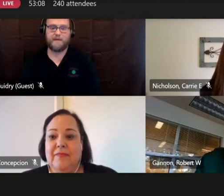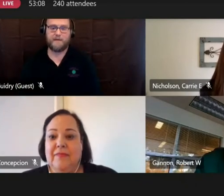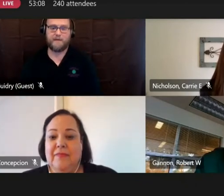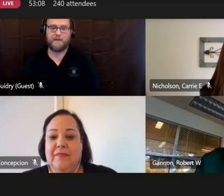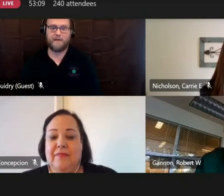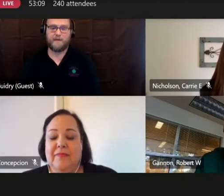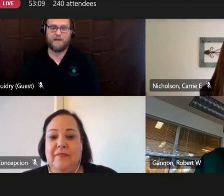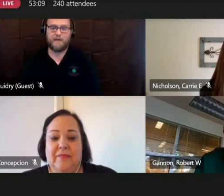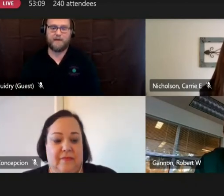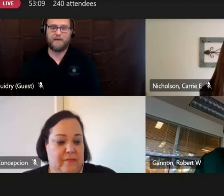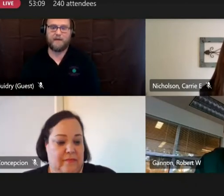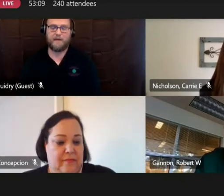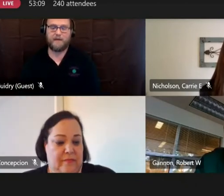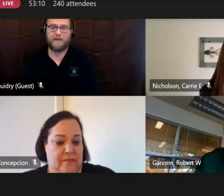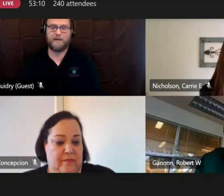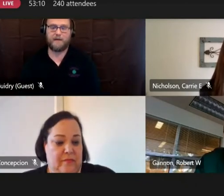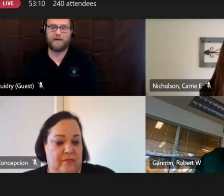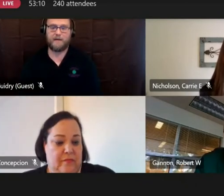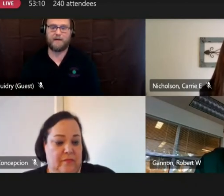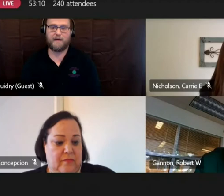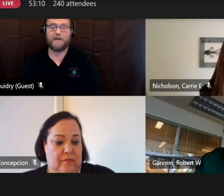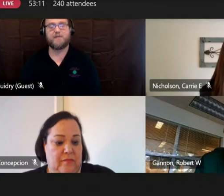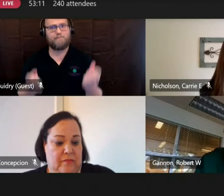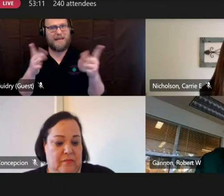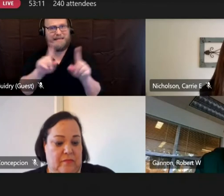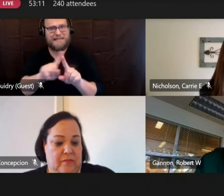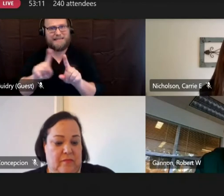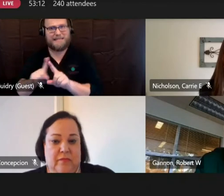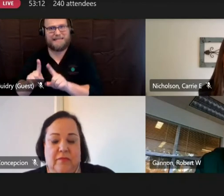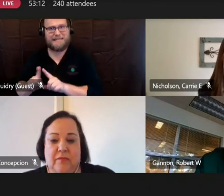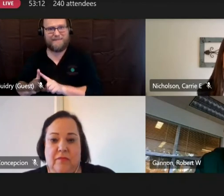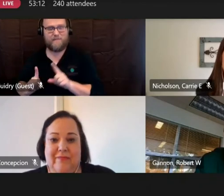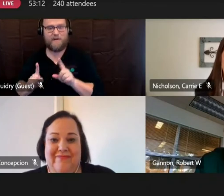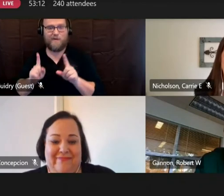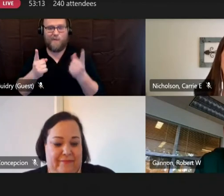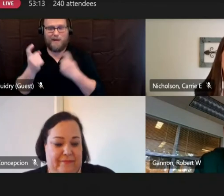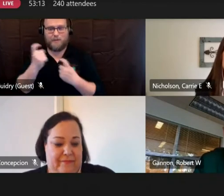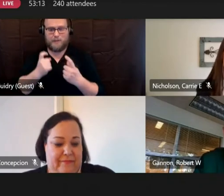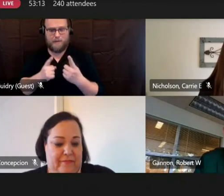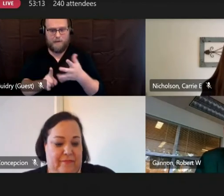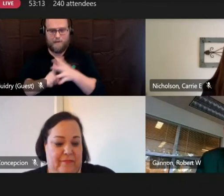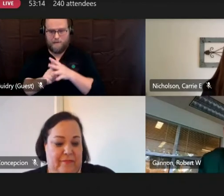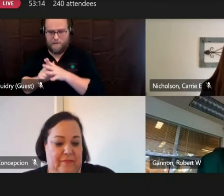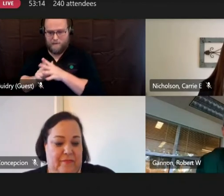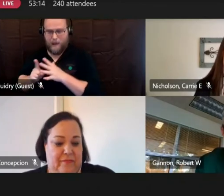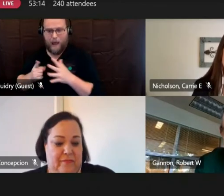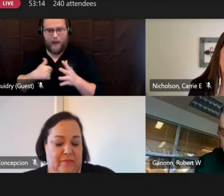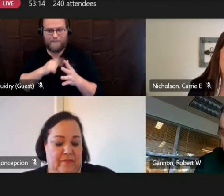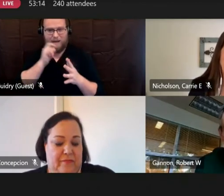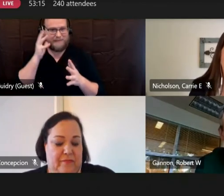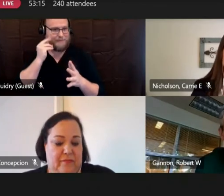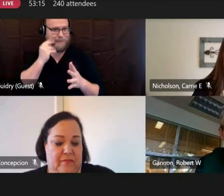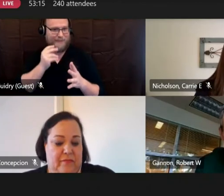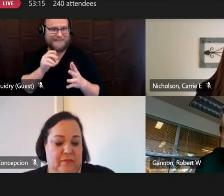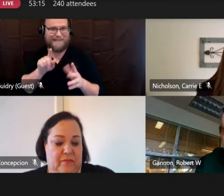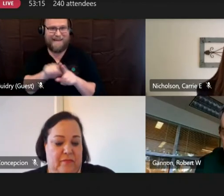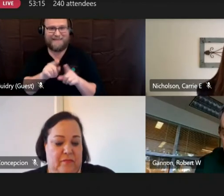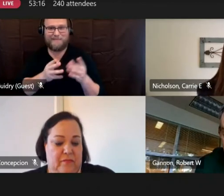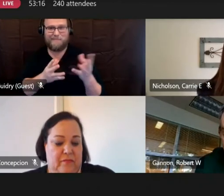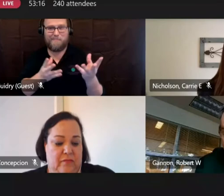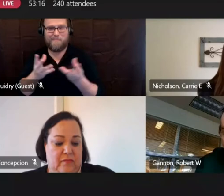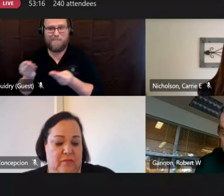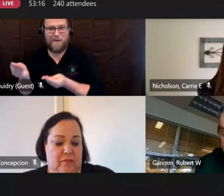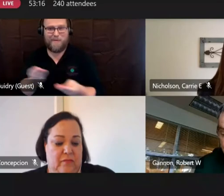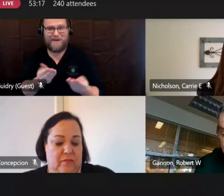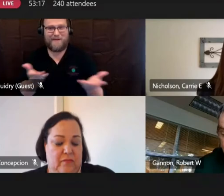There's all sorts of questions coming in, so I'm inexperienced as a moderator here. Dr. Nicholson, a question about